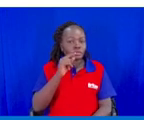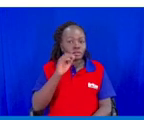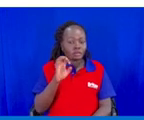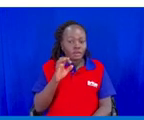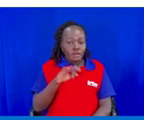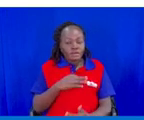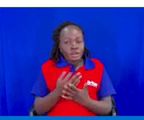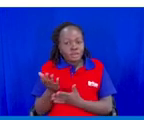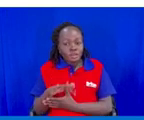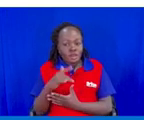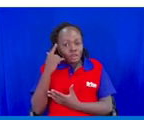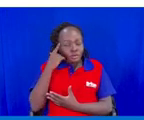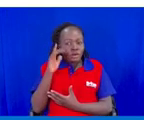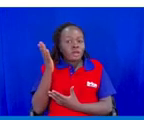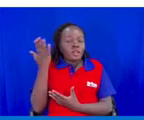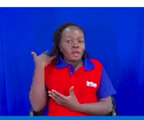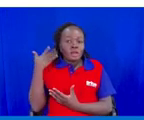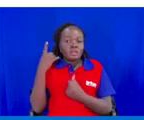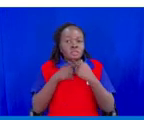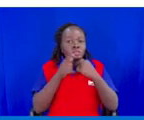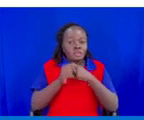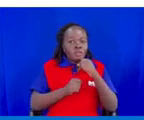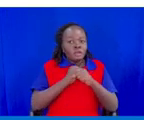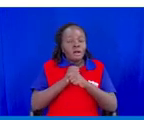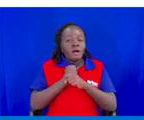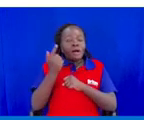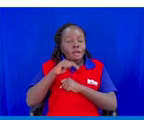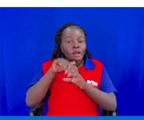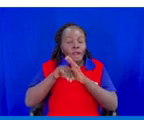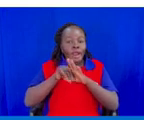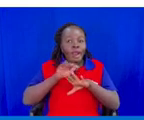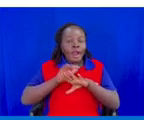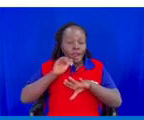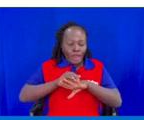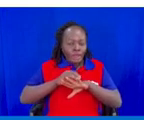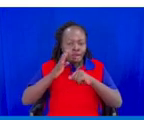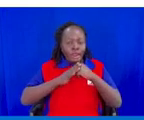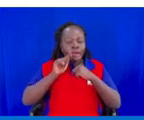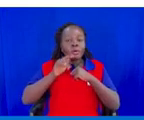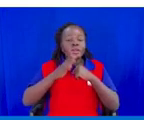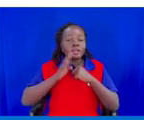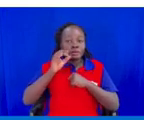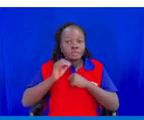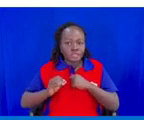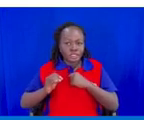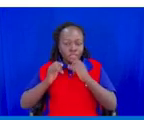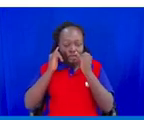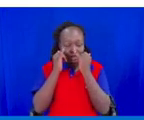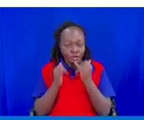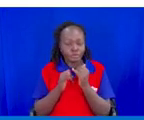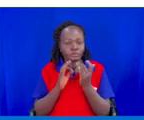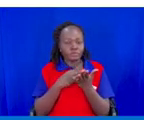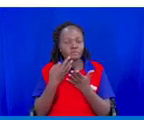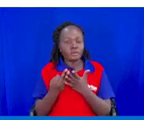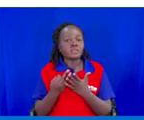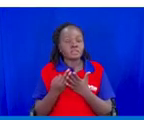returned every year for the last 6 years comes in at 9.9%. Currently, the fund is